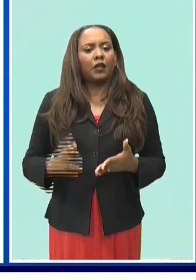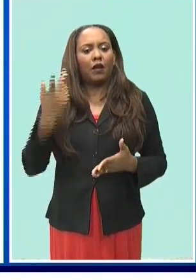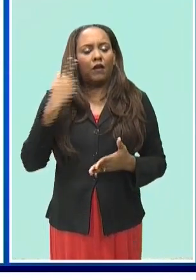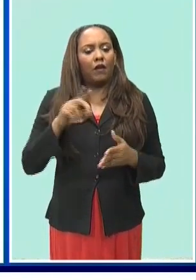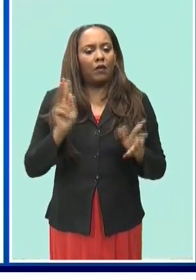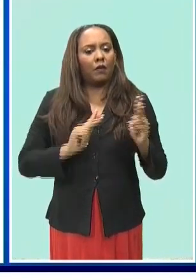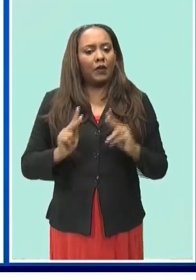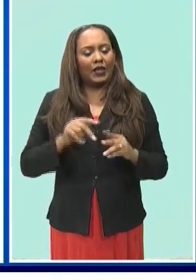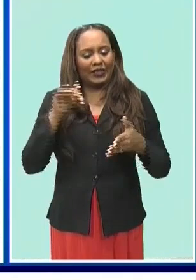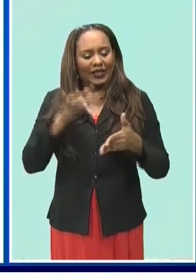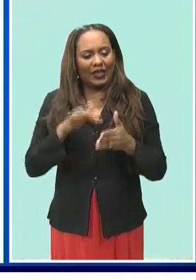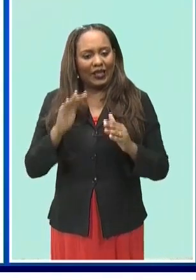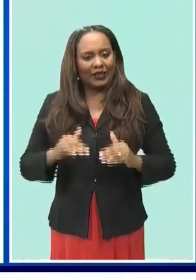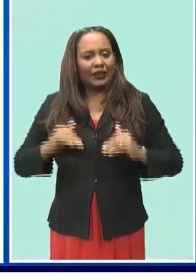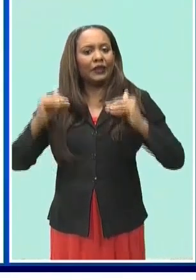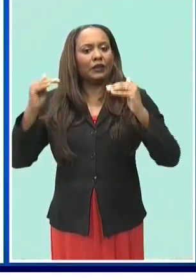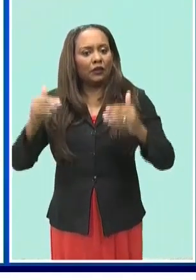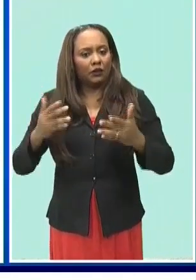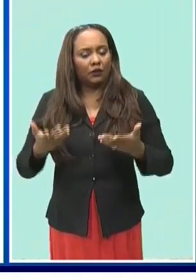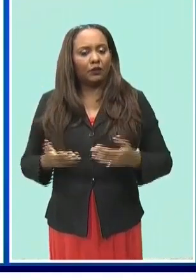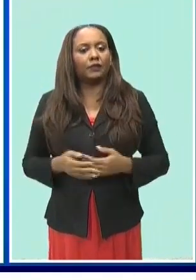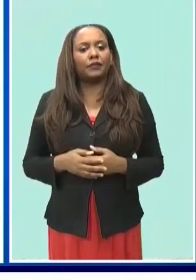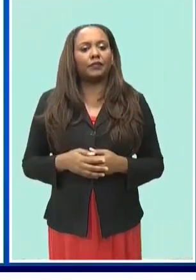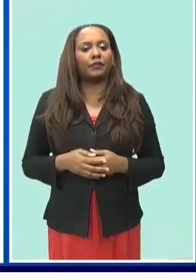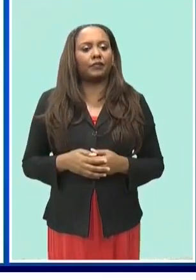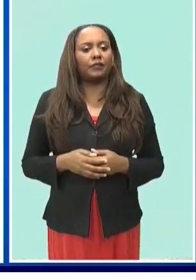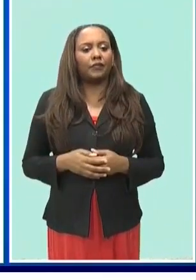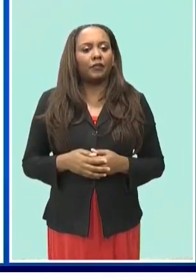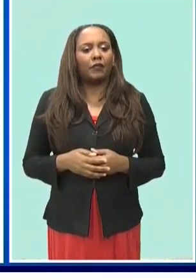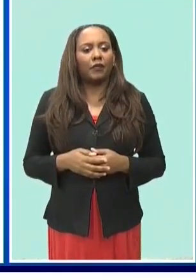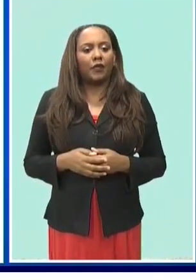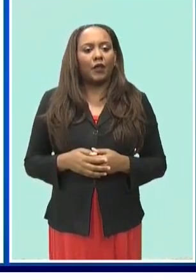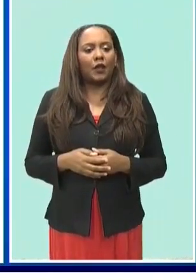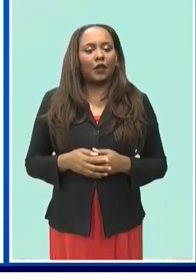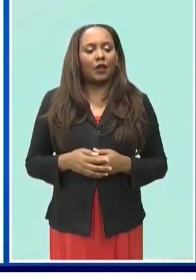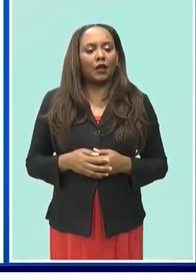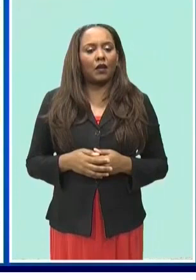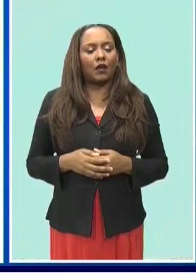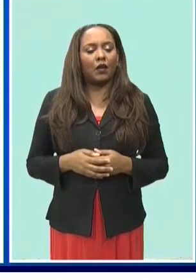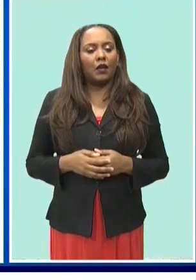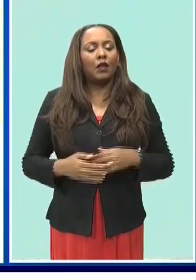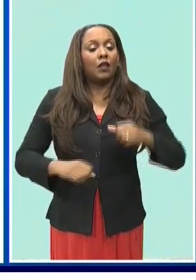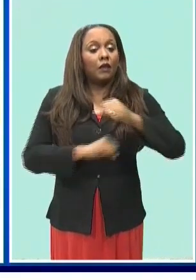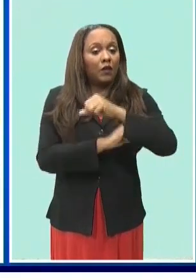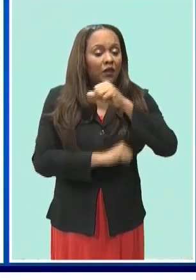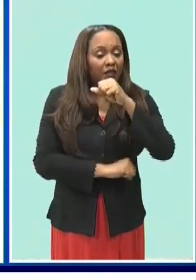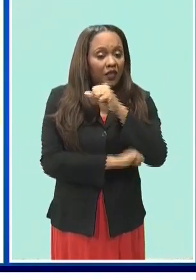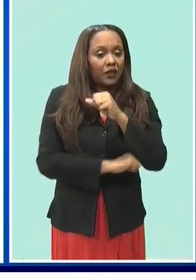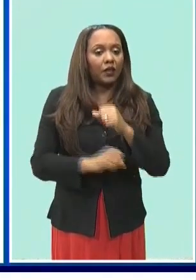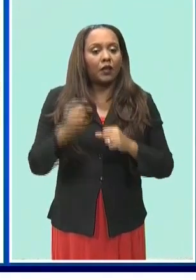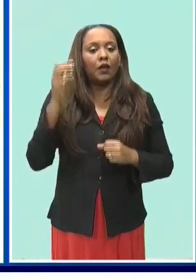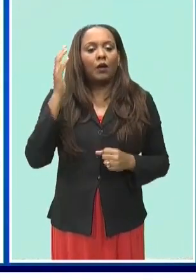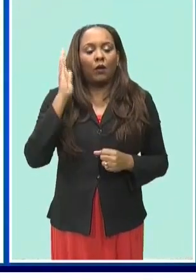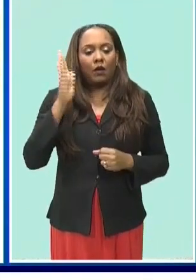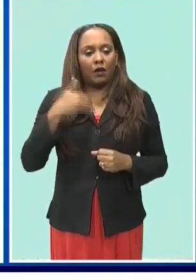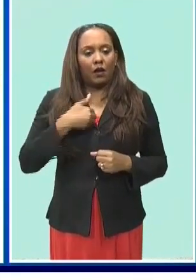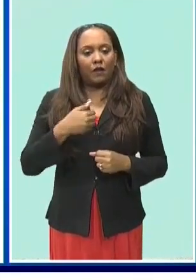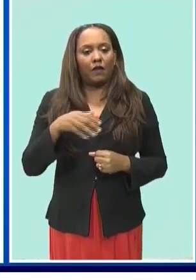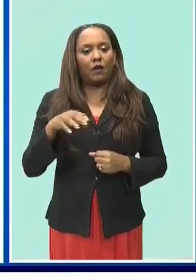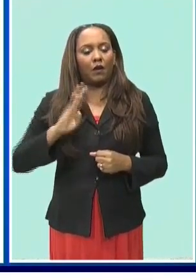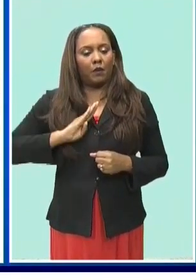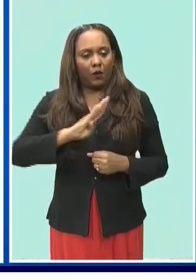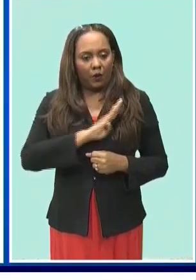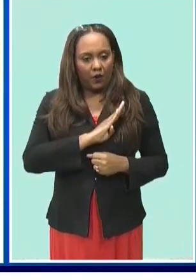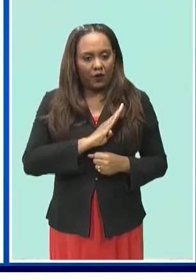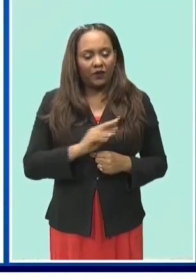postgraduate levels. The Oliver and Janet St. John Christian and Hyacinth Abadamashi Foundation will be monitored by a board of 6